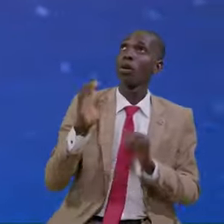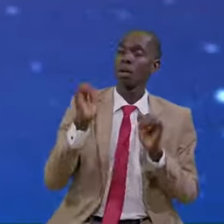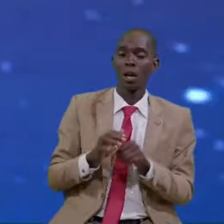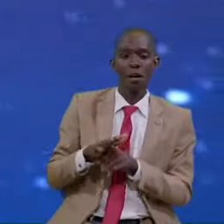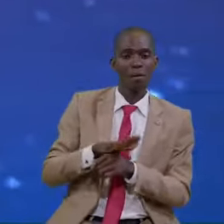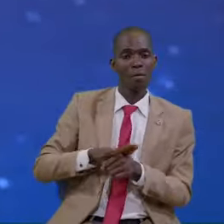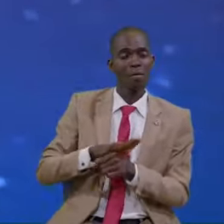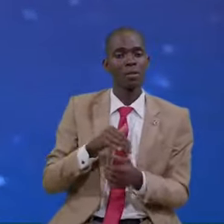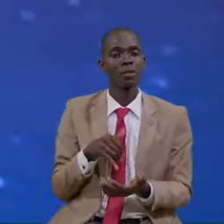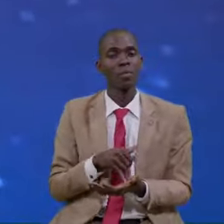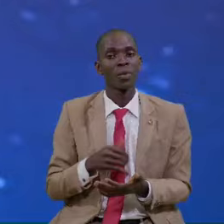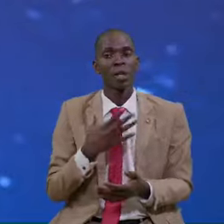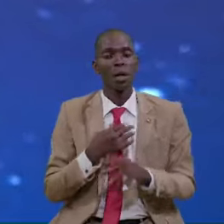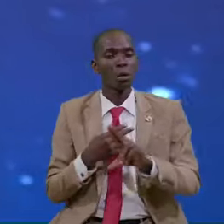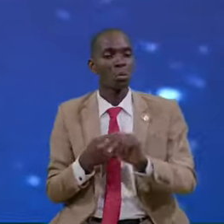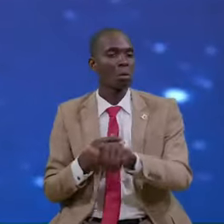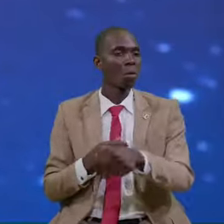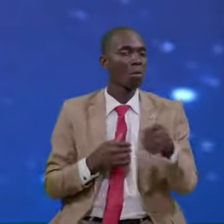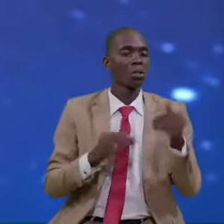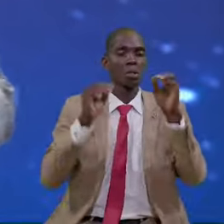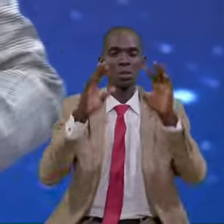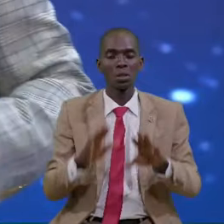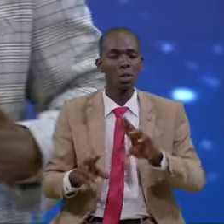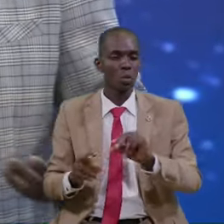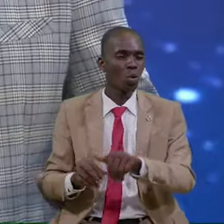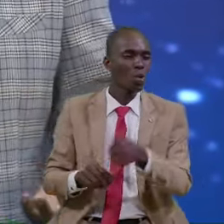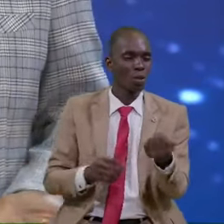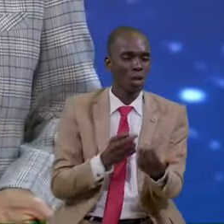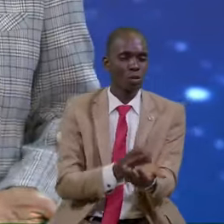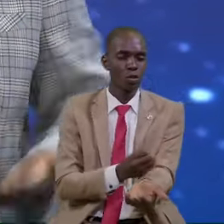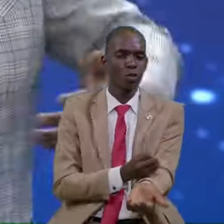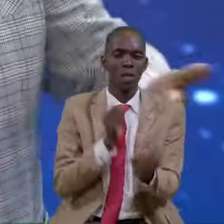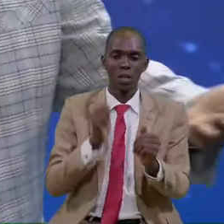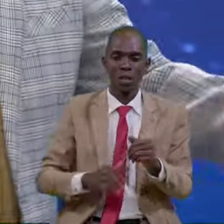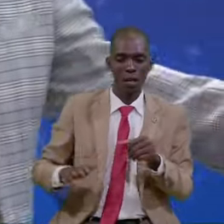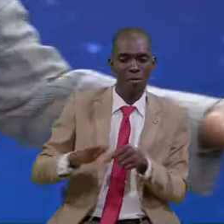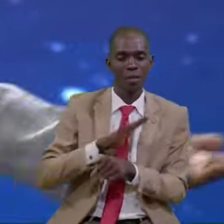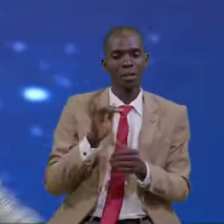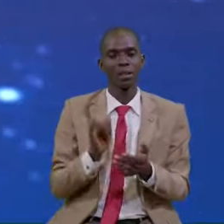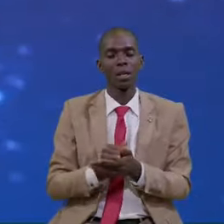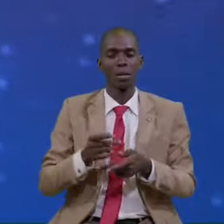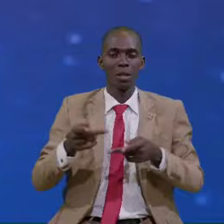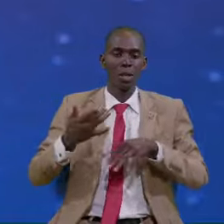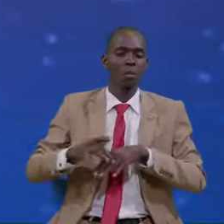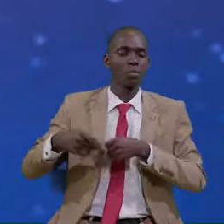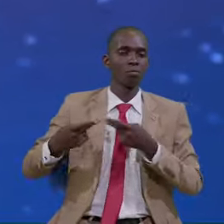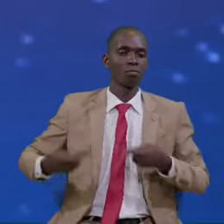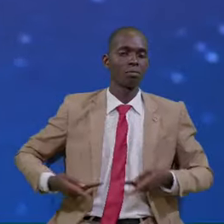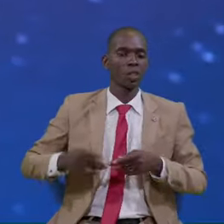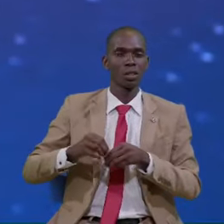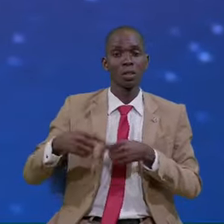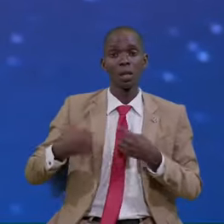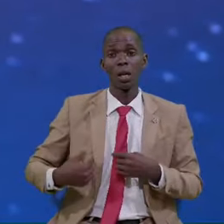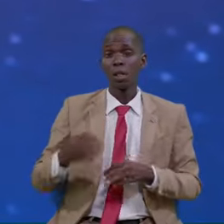and no other teacher no other subject can feel that vacuum and if you are empty in that